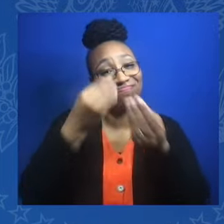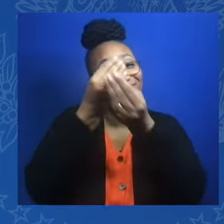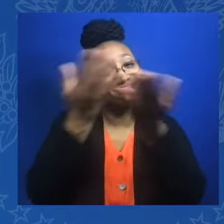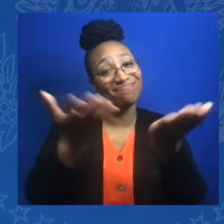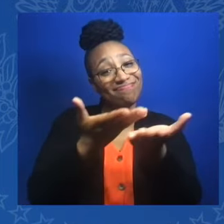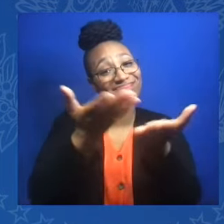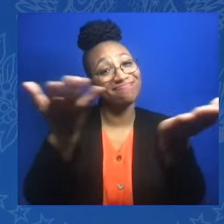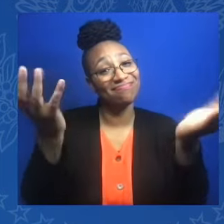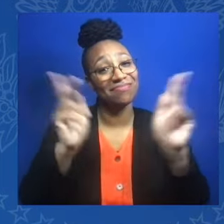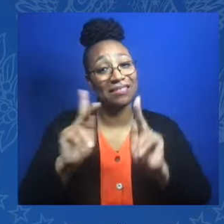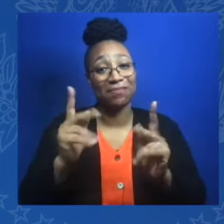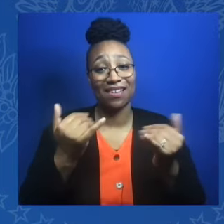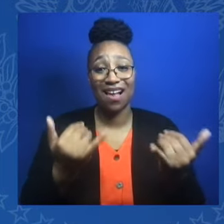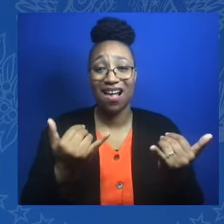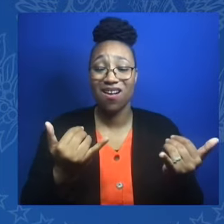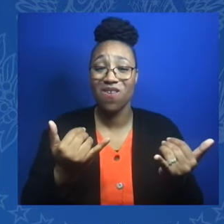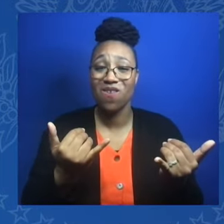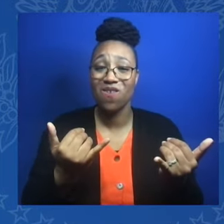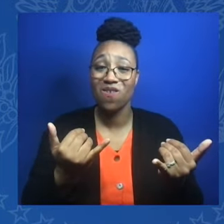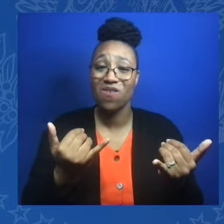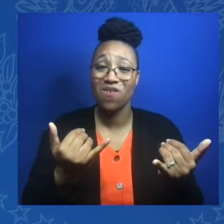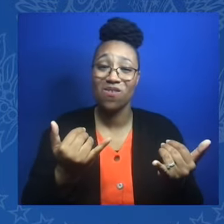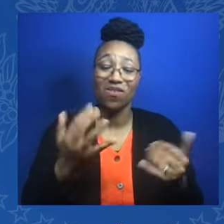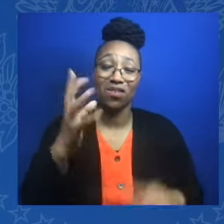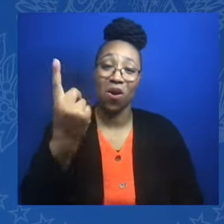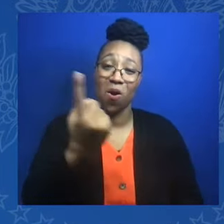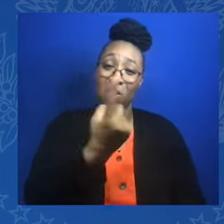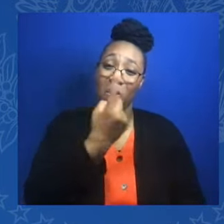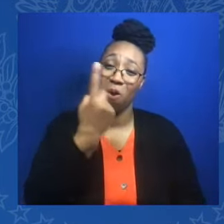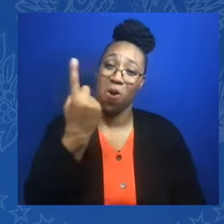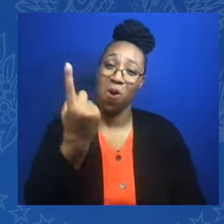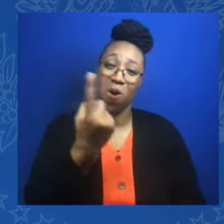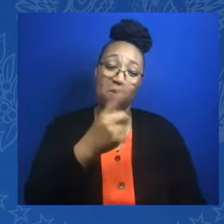United States of America. I guarantee you.